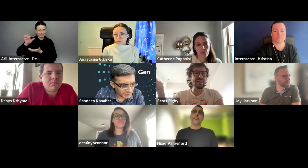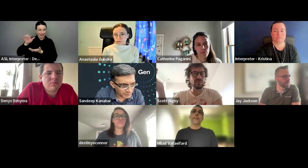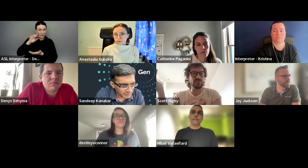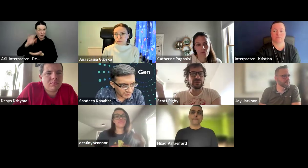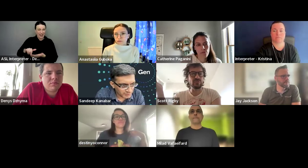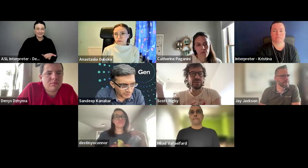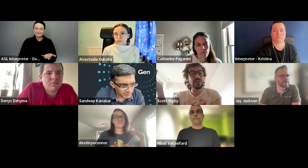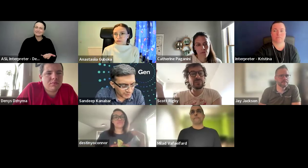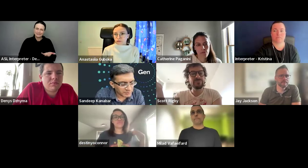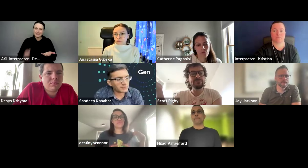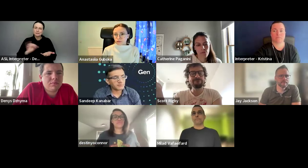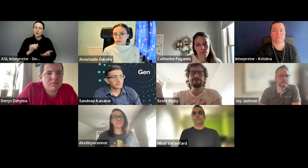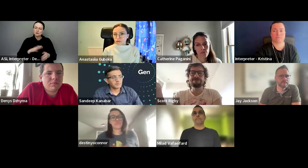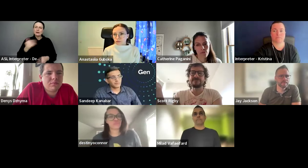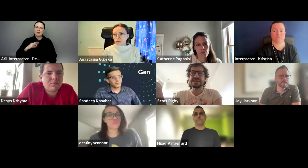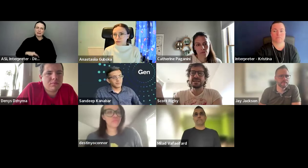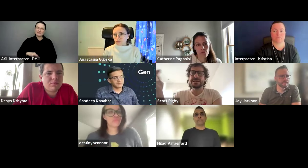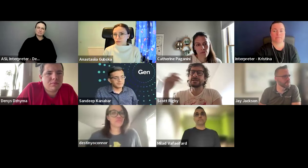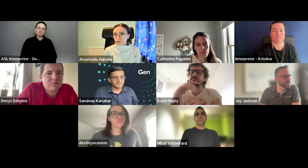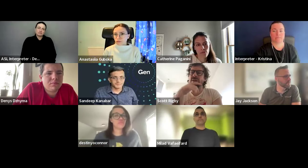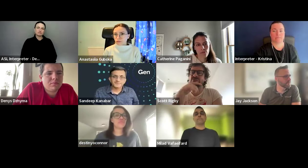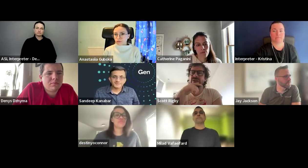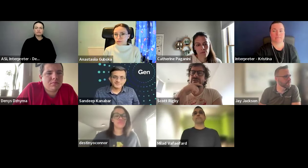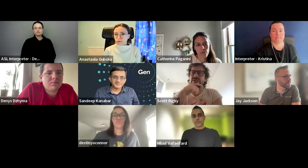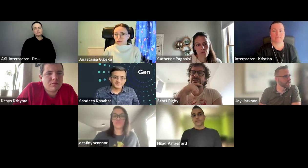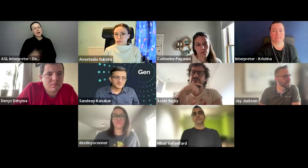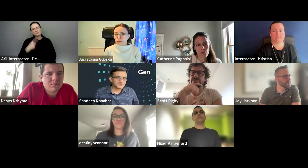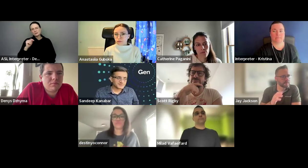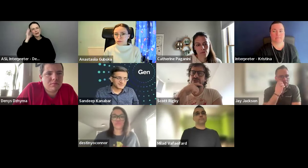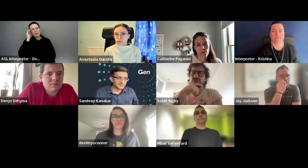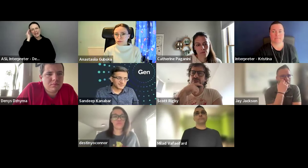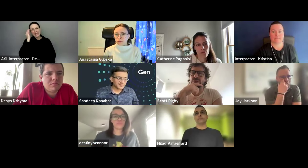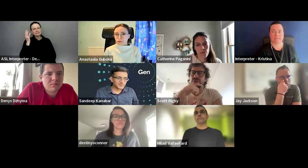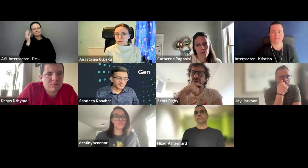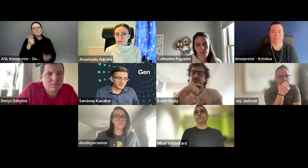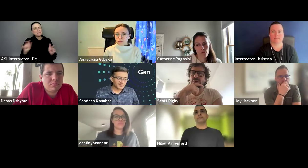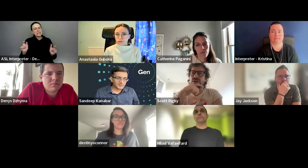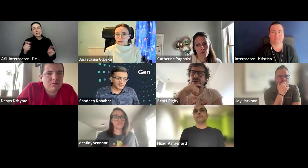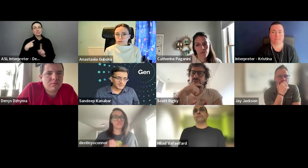So that is also another benefit. I'm just trying to think of some of the major